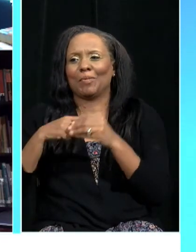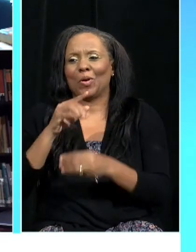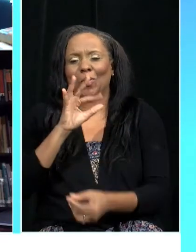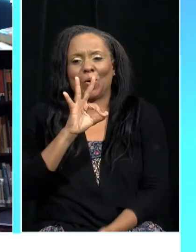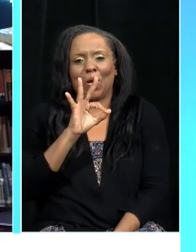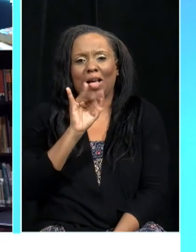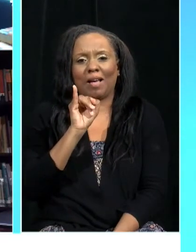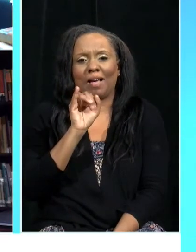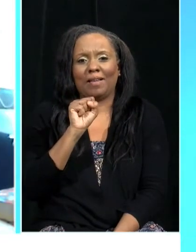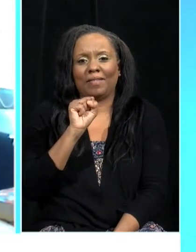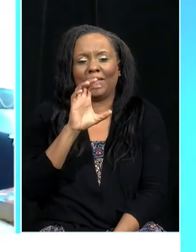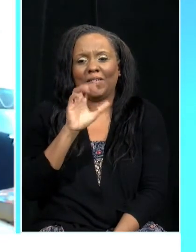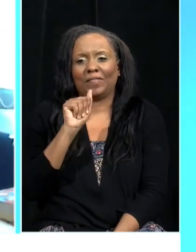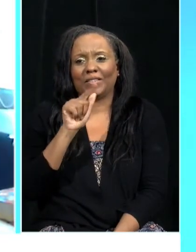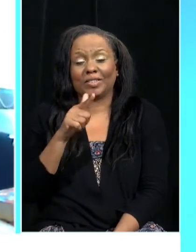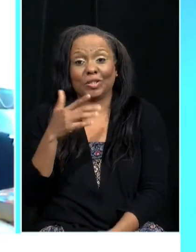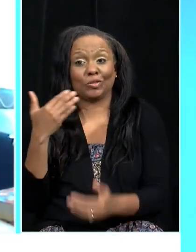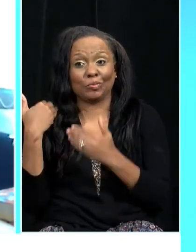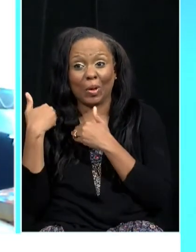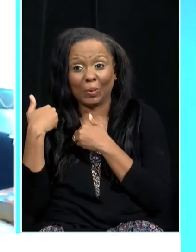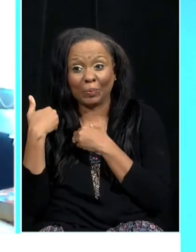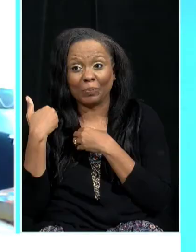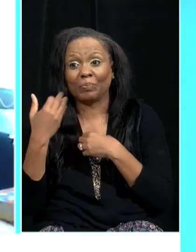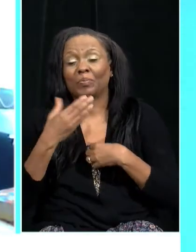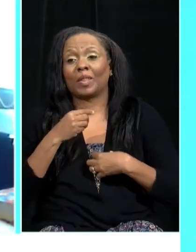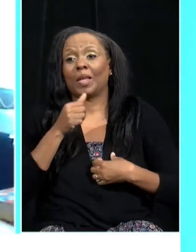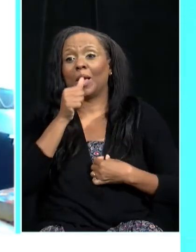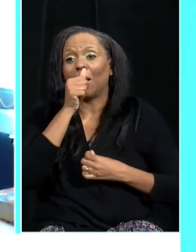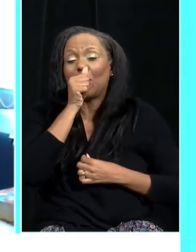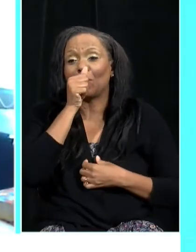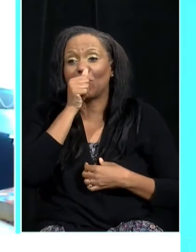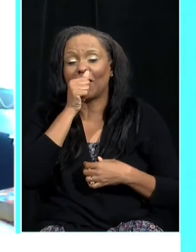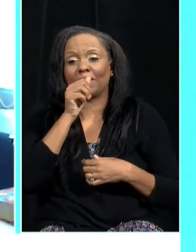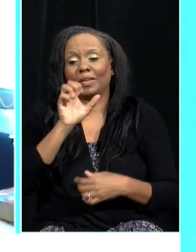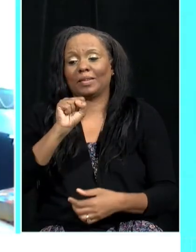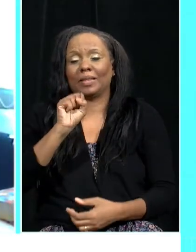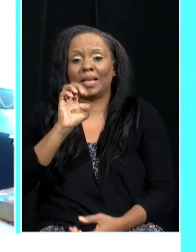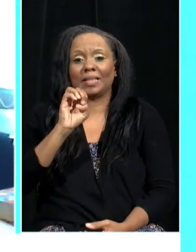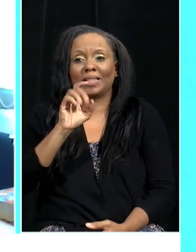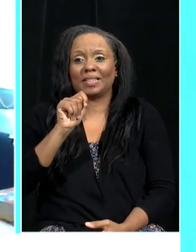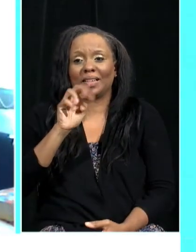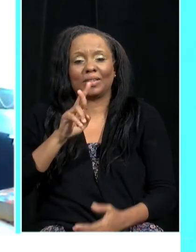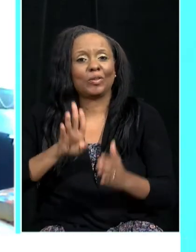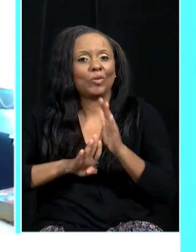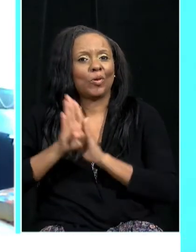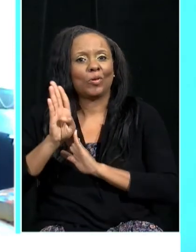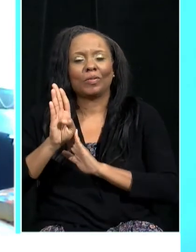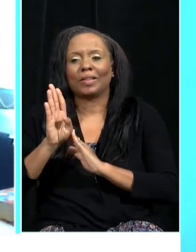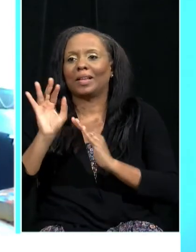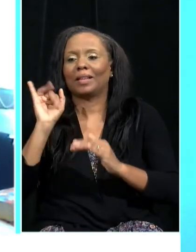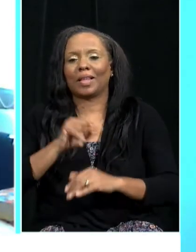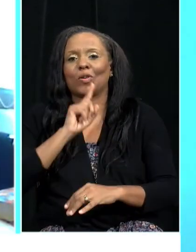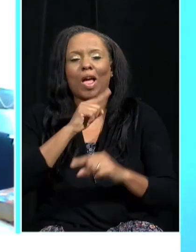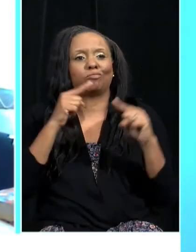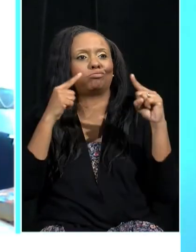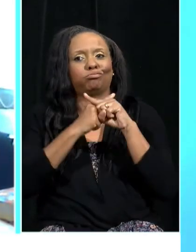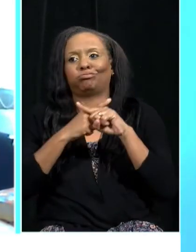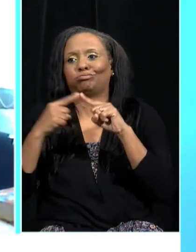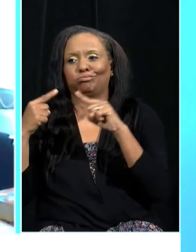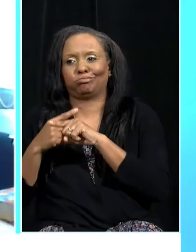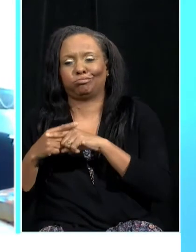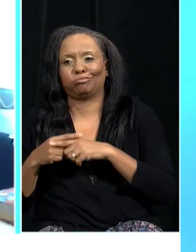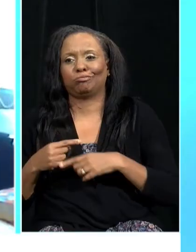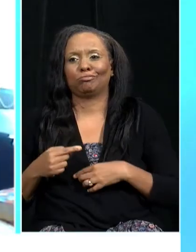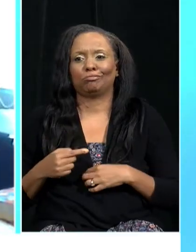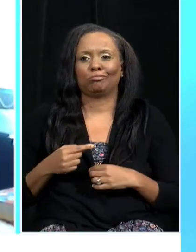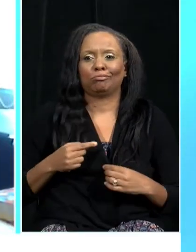terms. And notions of private sector led growth that is also very controversial because in other disciplines, I'm not in the